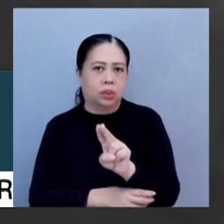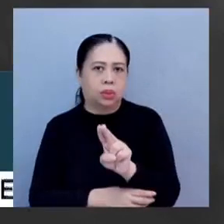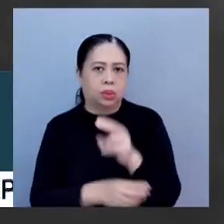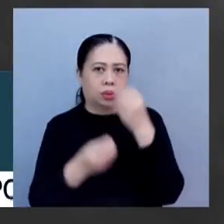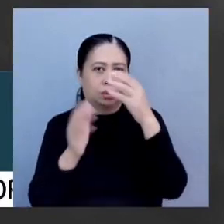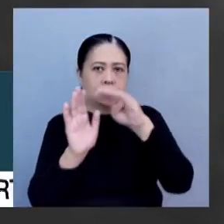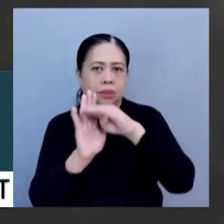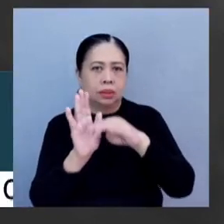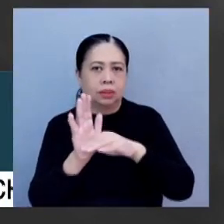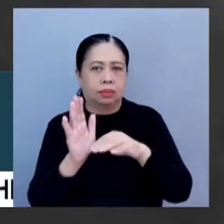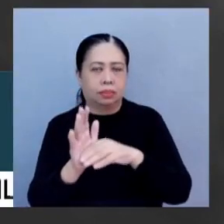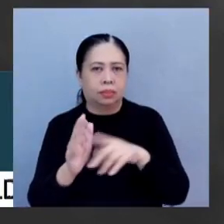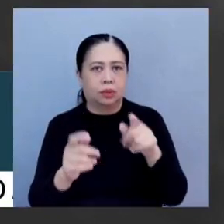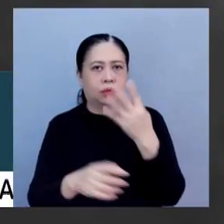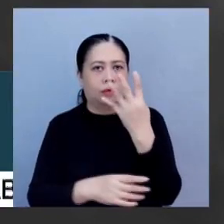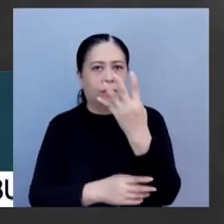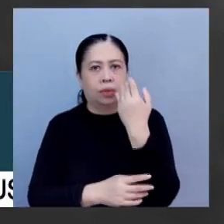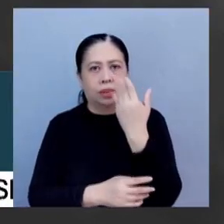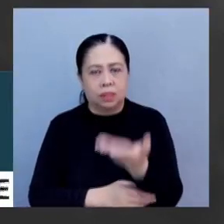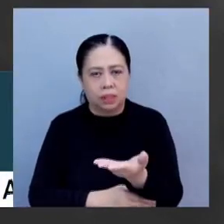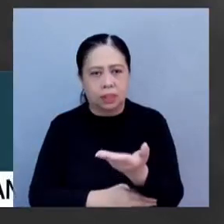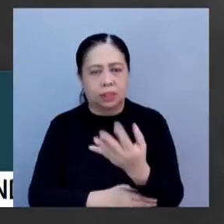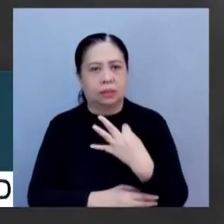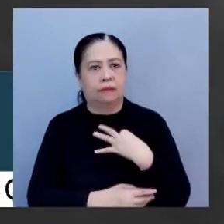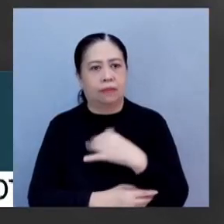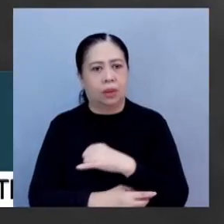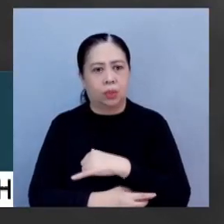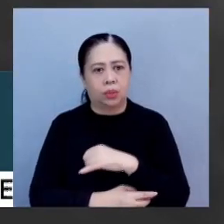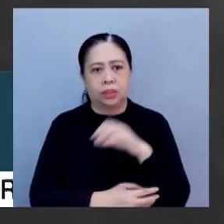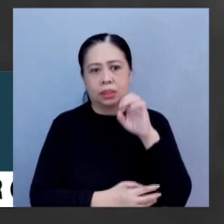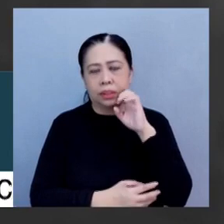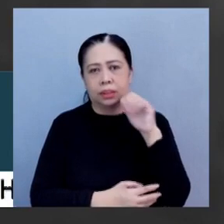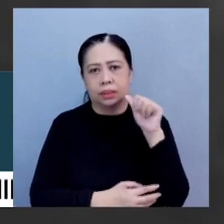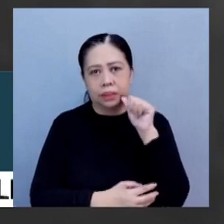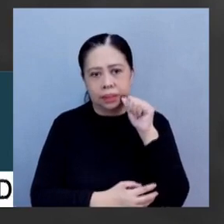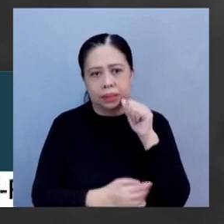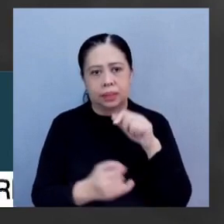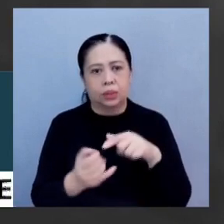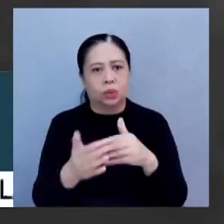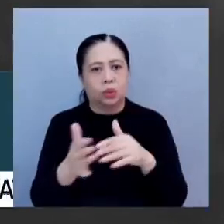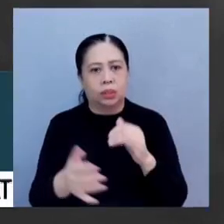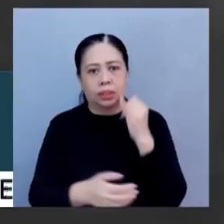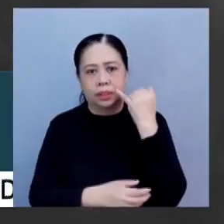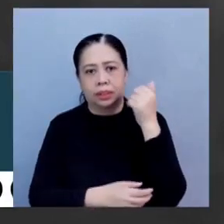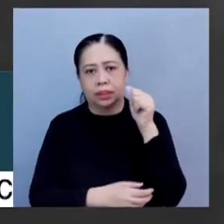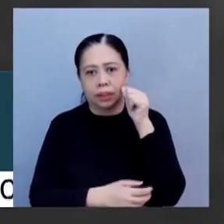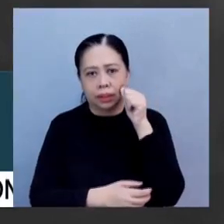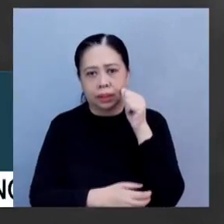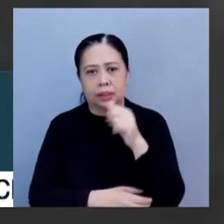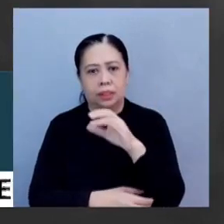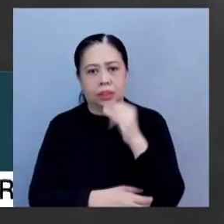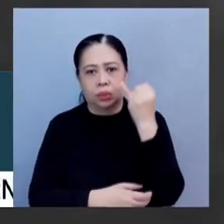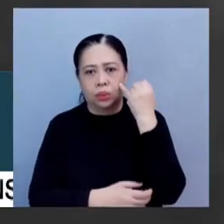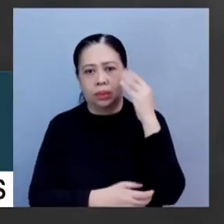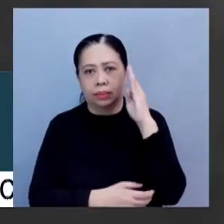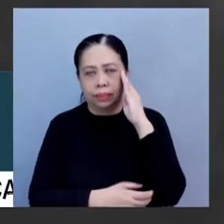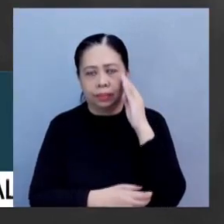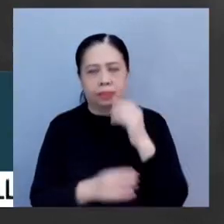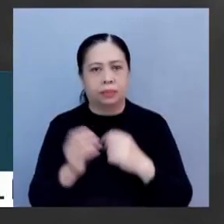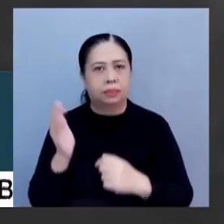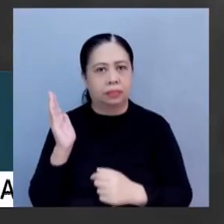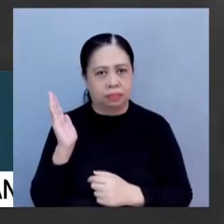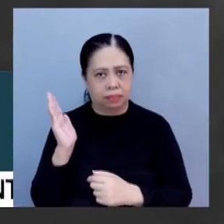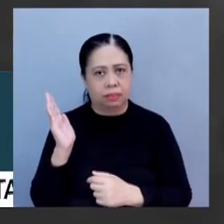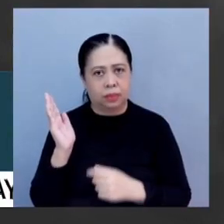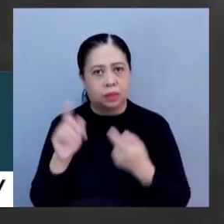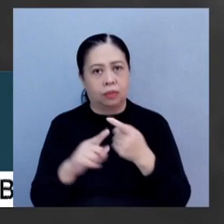names of the four fatalities: faculty member Evangeline Aromin, students Janine Arenas and Junrey Barbante from the